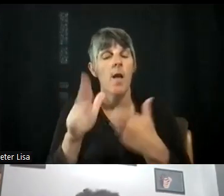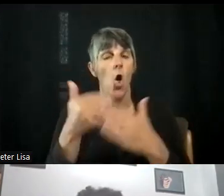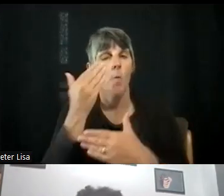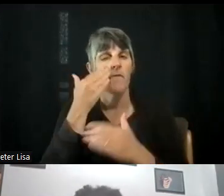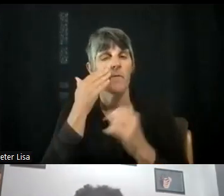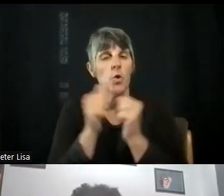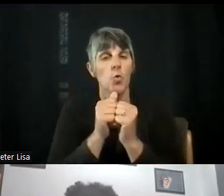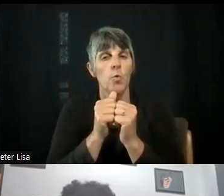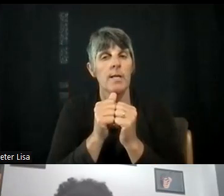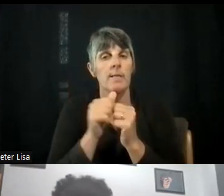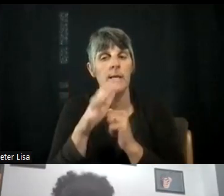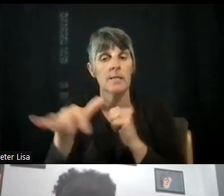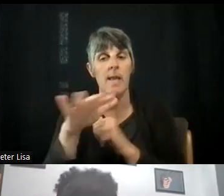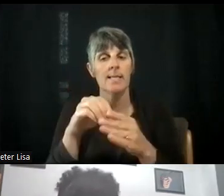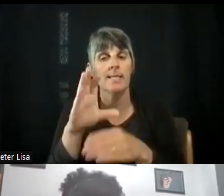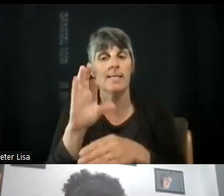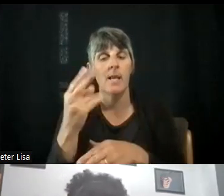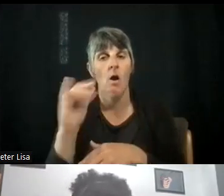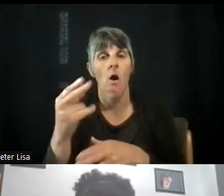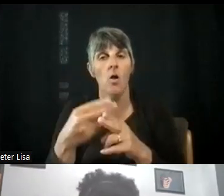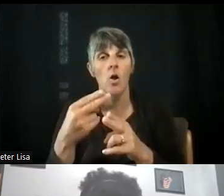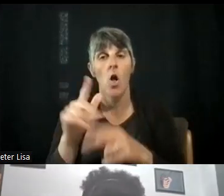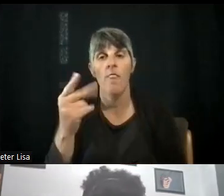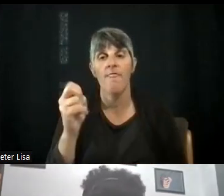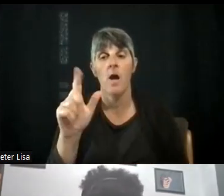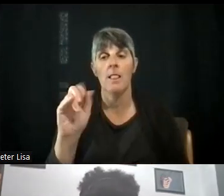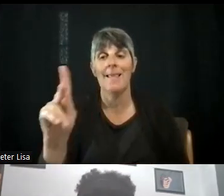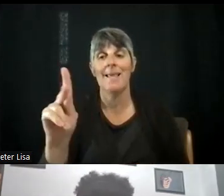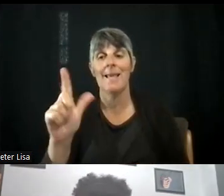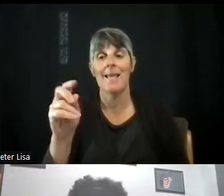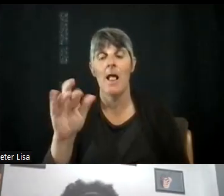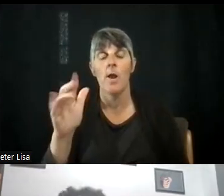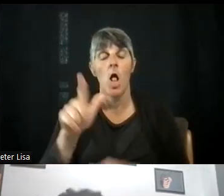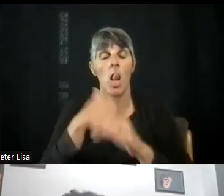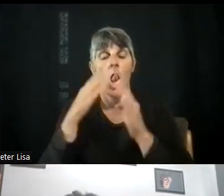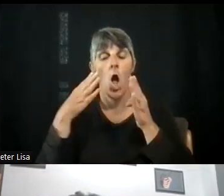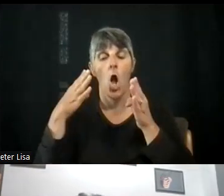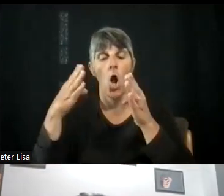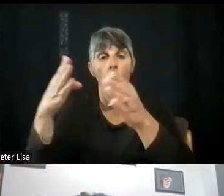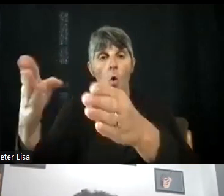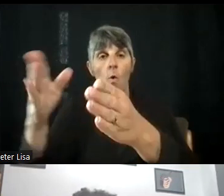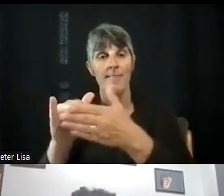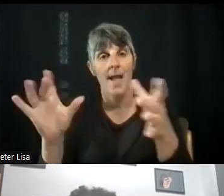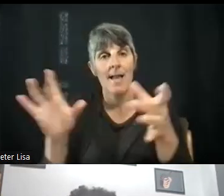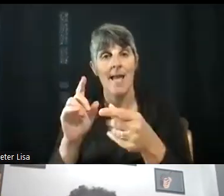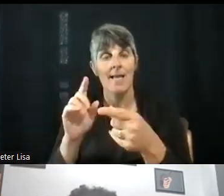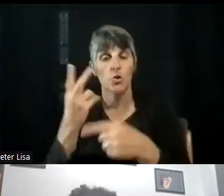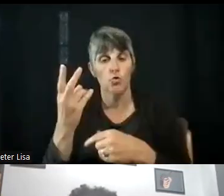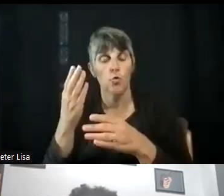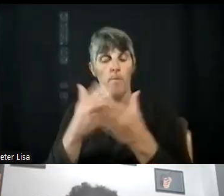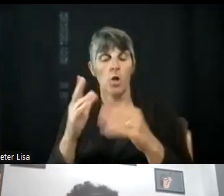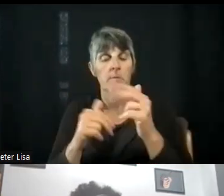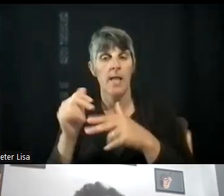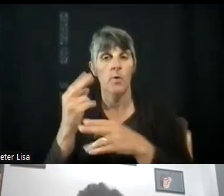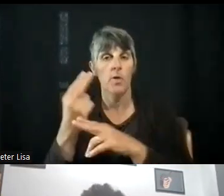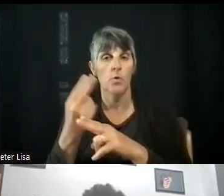familiar with the space in City Hall that's called the Link Gallery. It's a long hallway that connects two sections of the building, and we use it